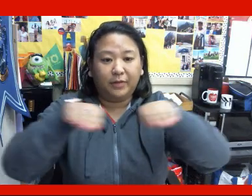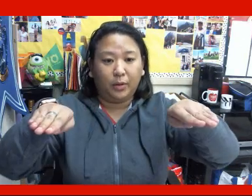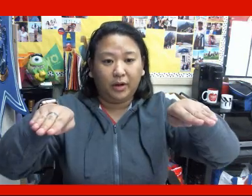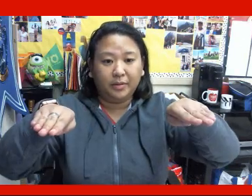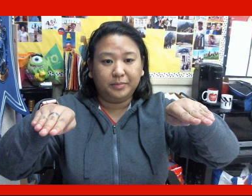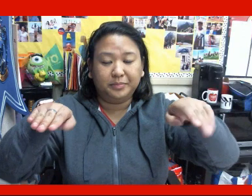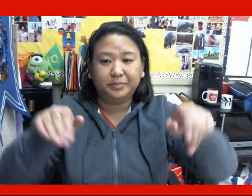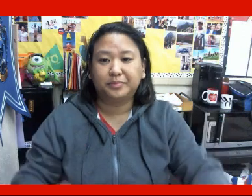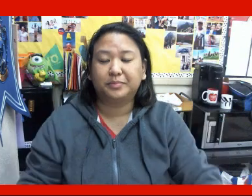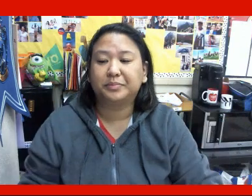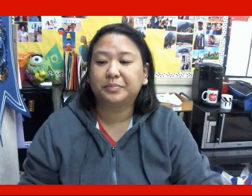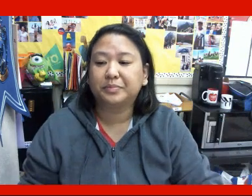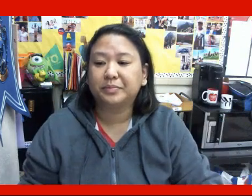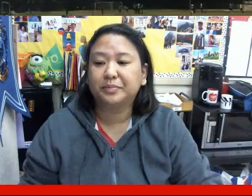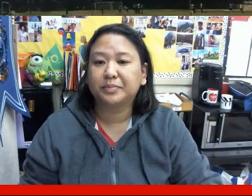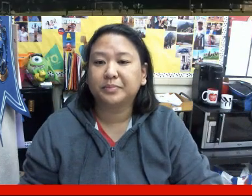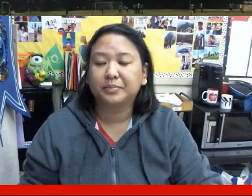The floor.